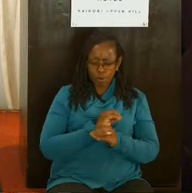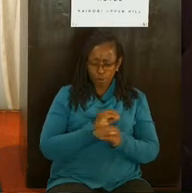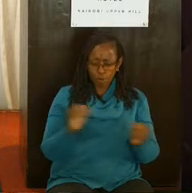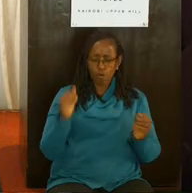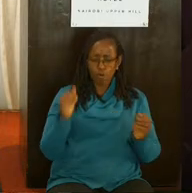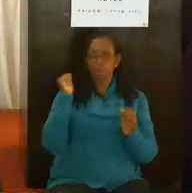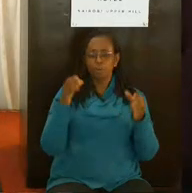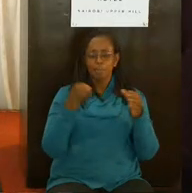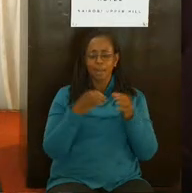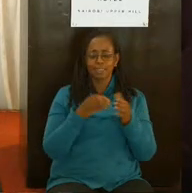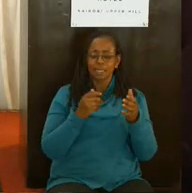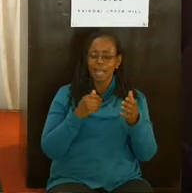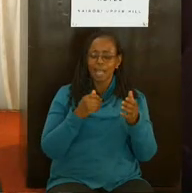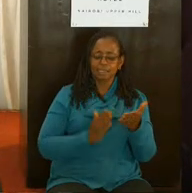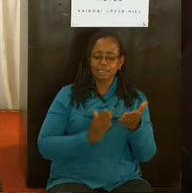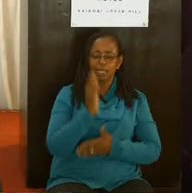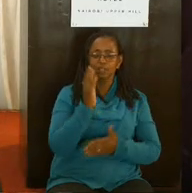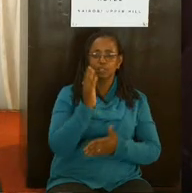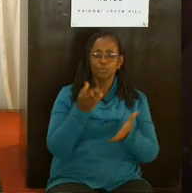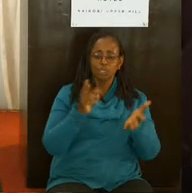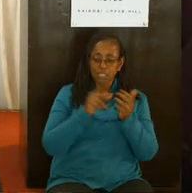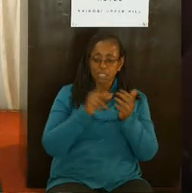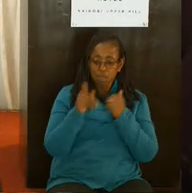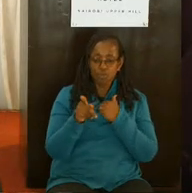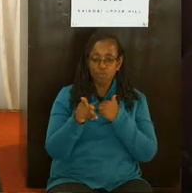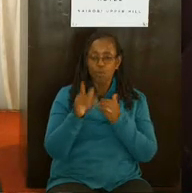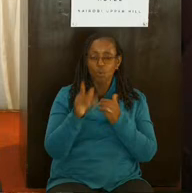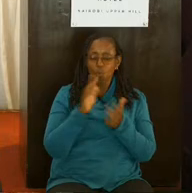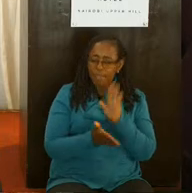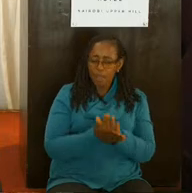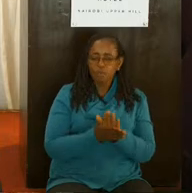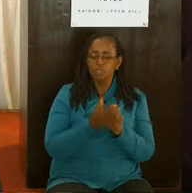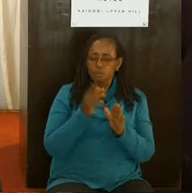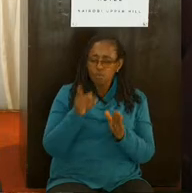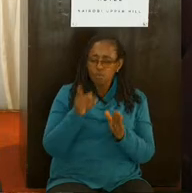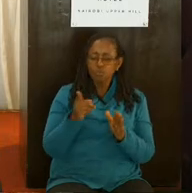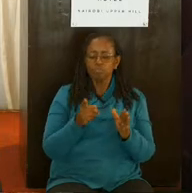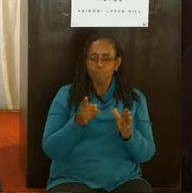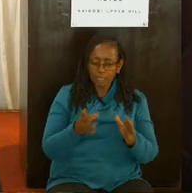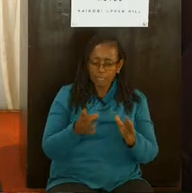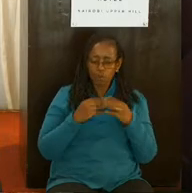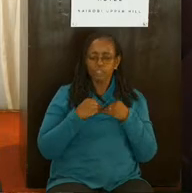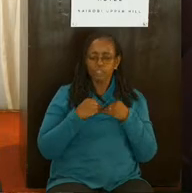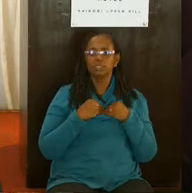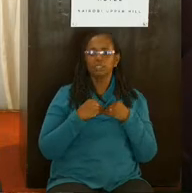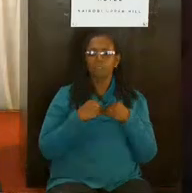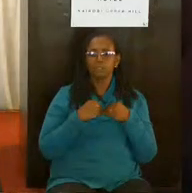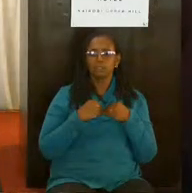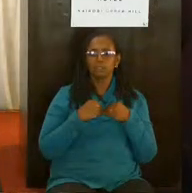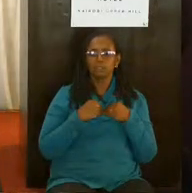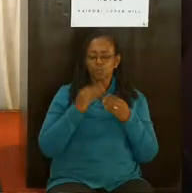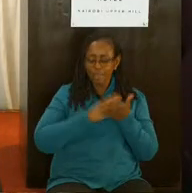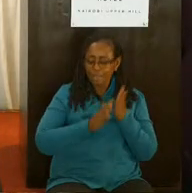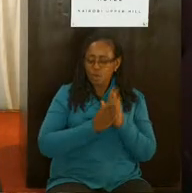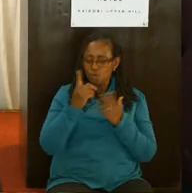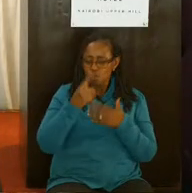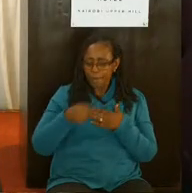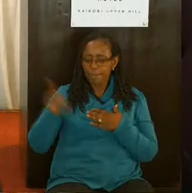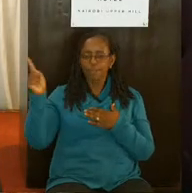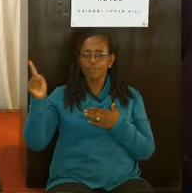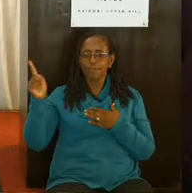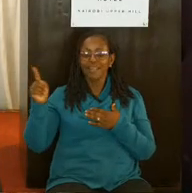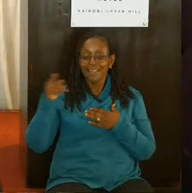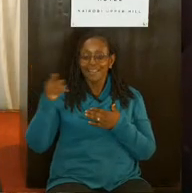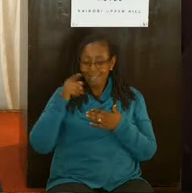party has a right to register you without your consent that's in line with the data